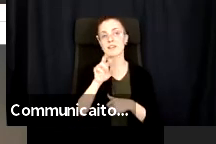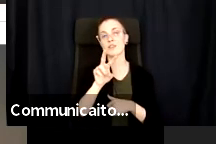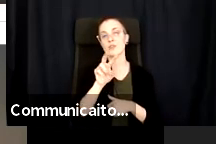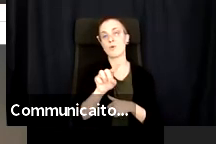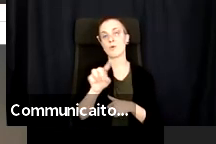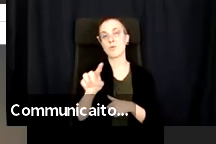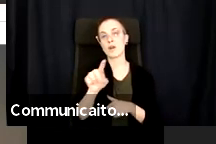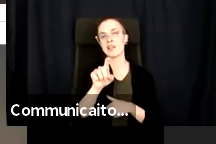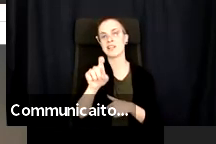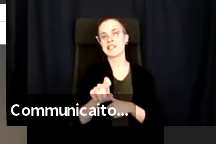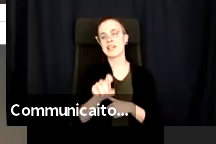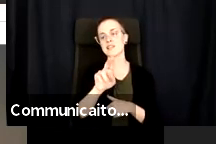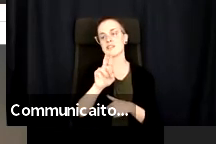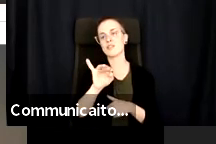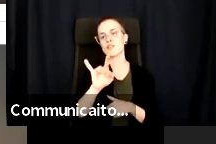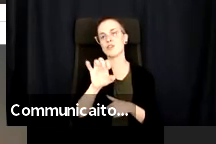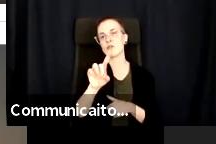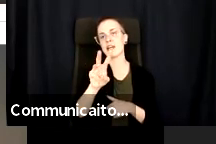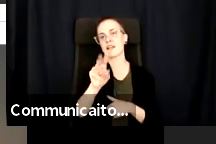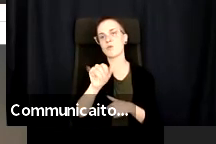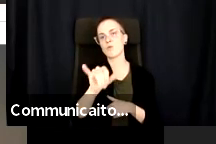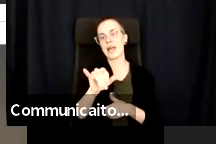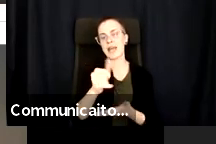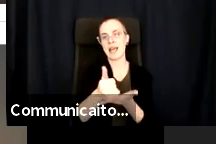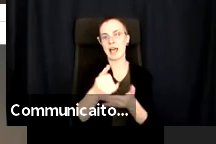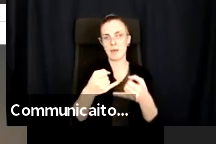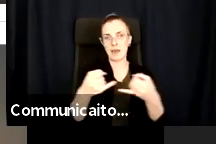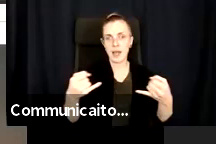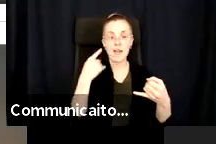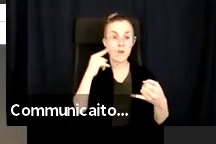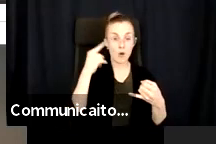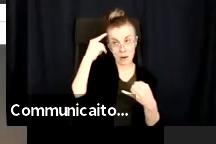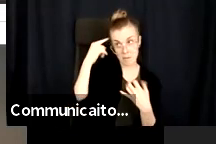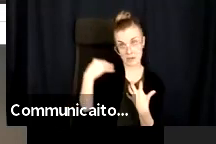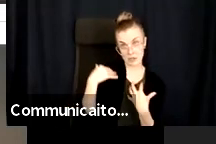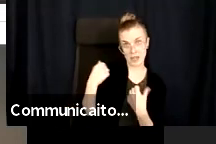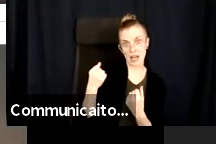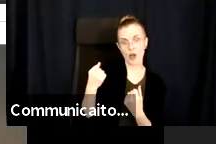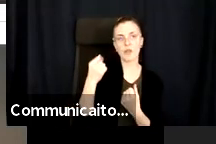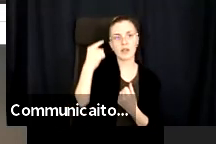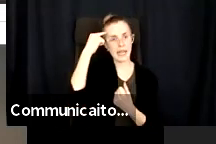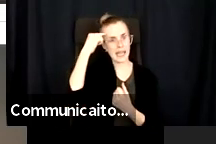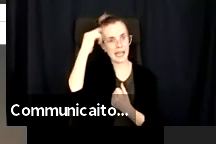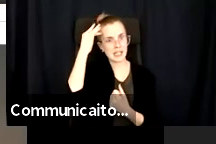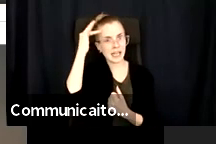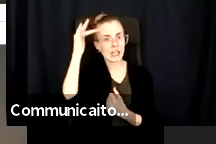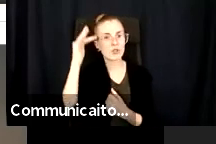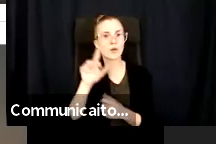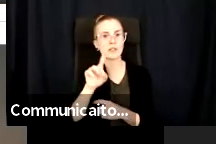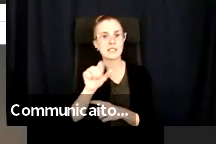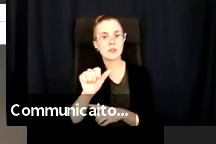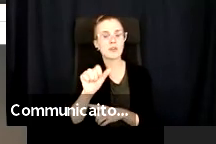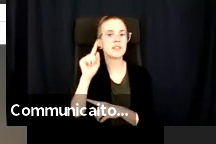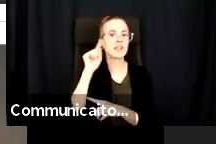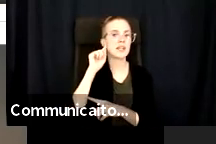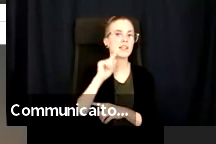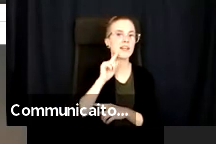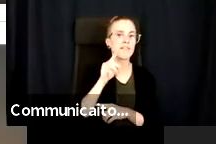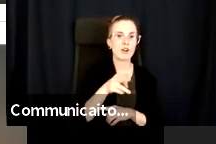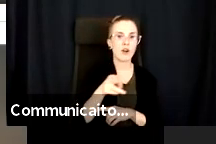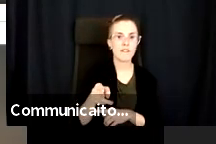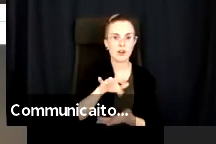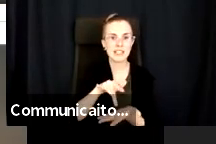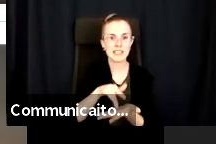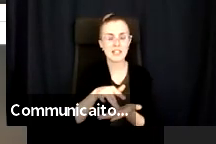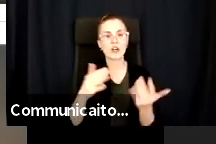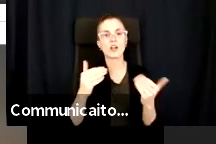United Way Helpline, Nueces Center for Mental Health and Intellectual Disabilities, Deaf and Hard of Hearing Center, Lighthouse